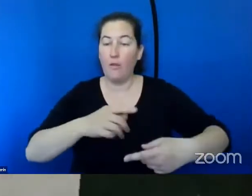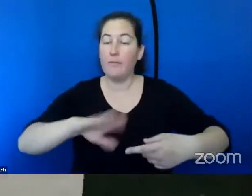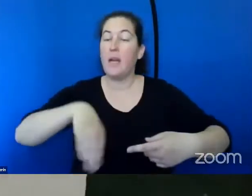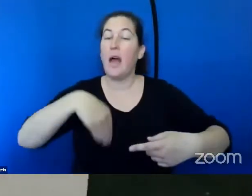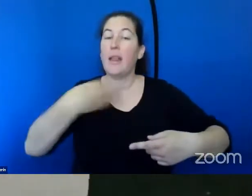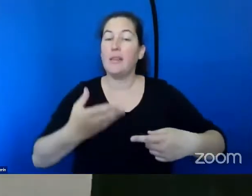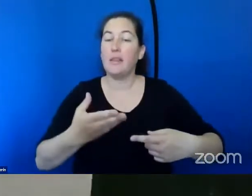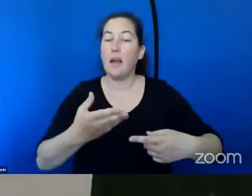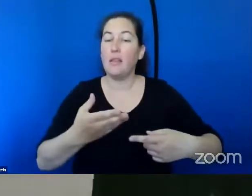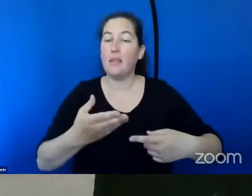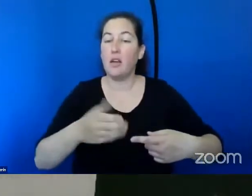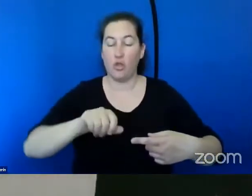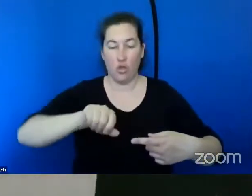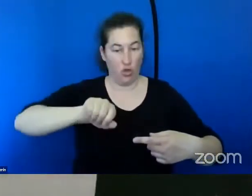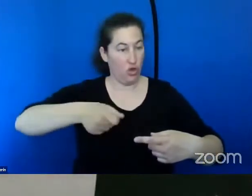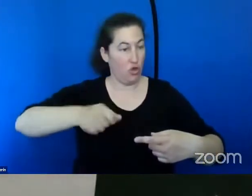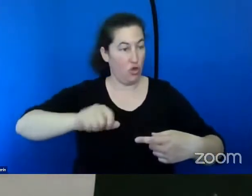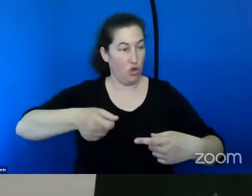lock.